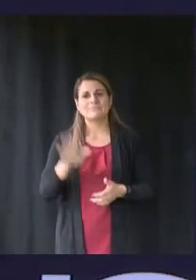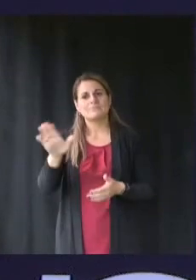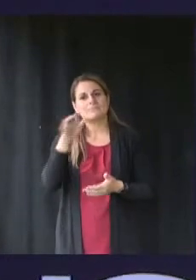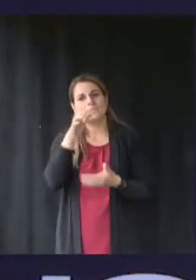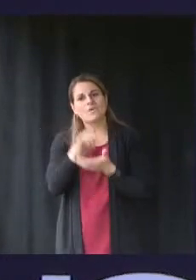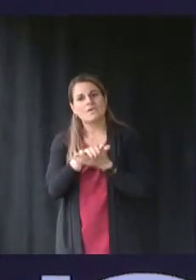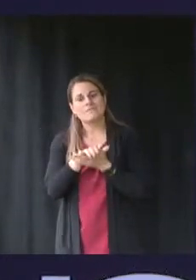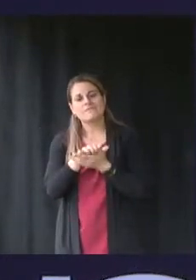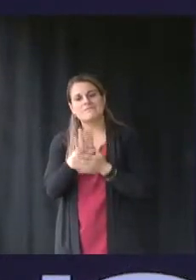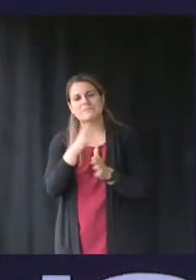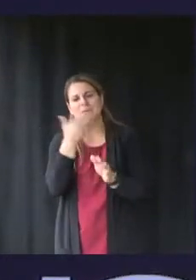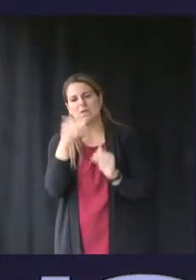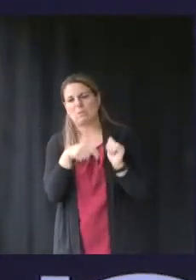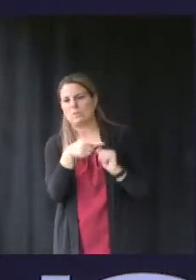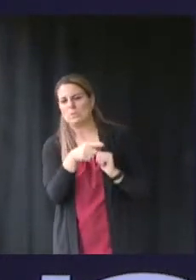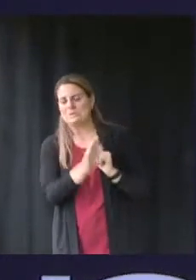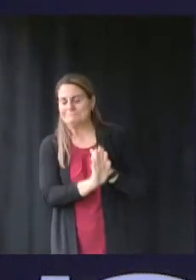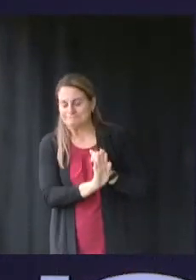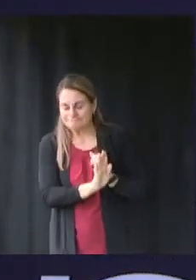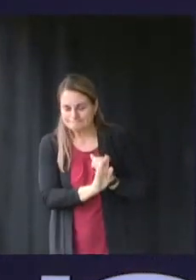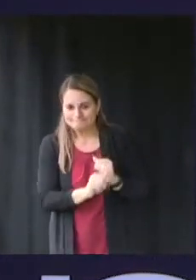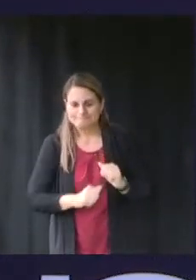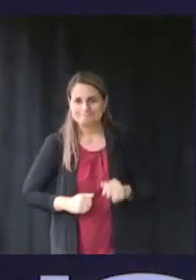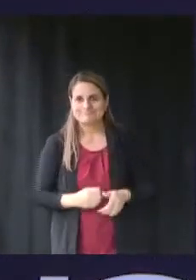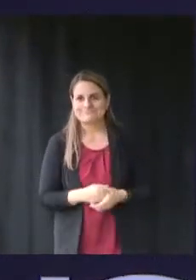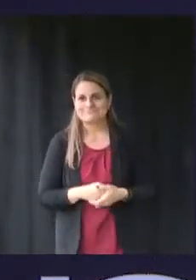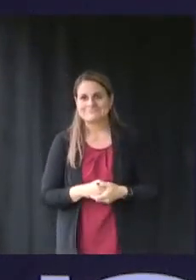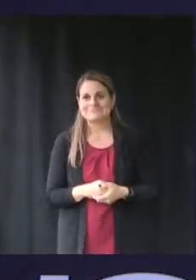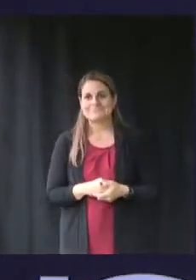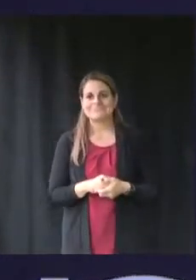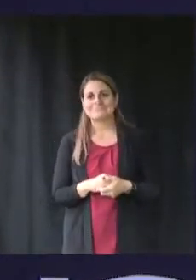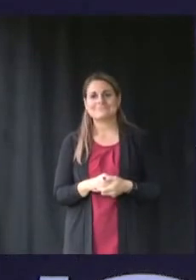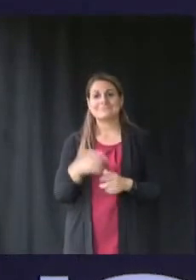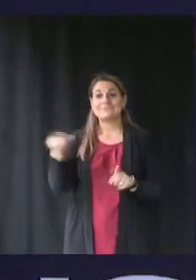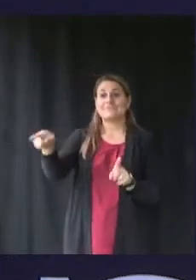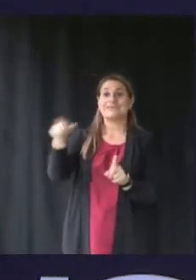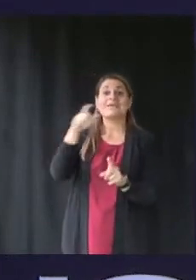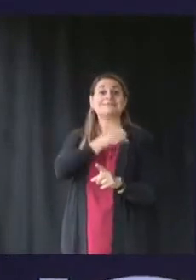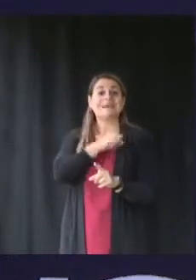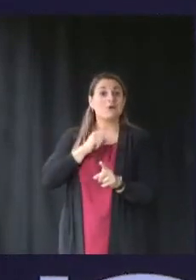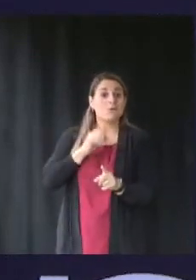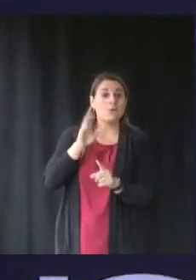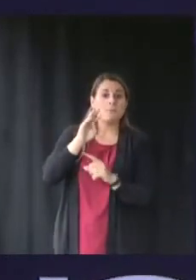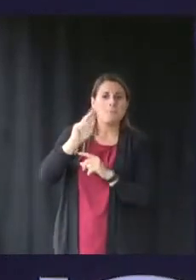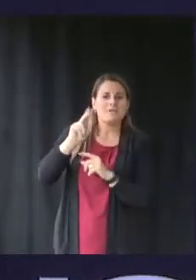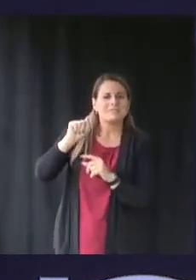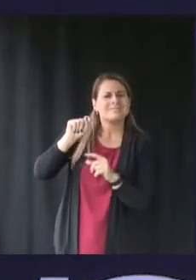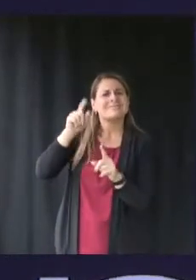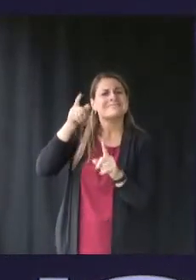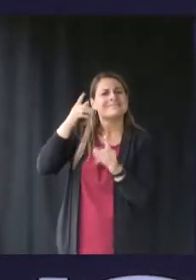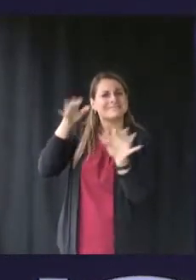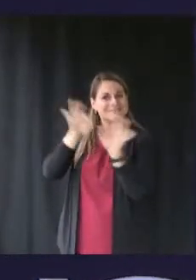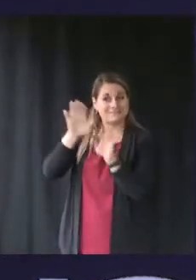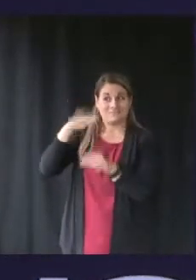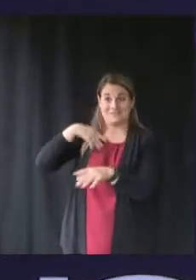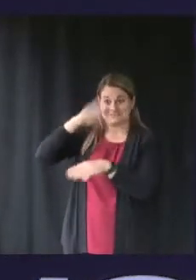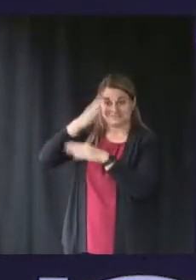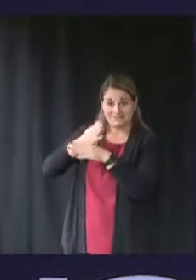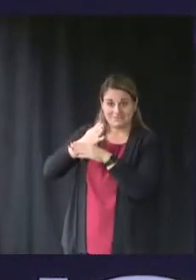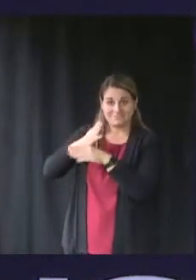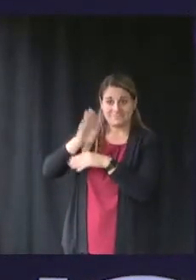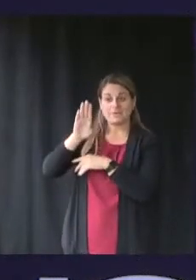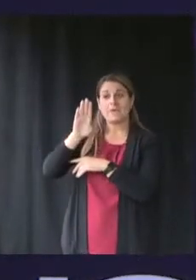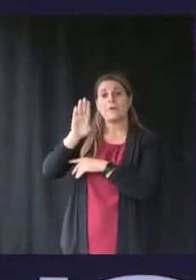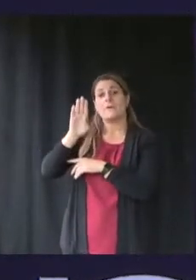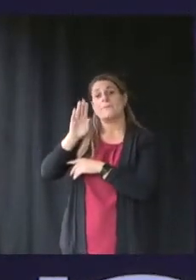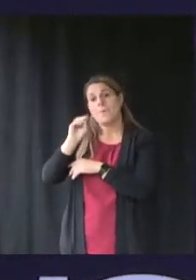And Senator Blumenthal, I mentioned earlier today, I apologize for repeating this, but my son, Beau Biden, who's the one that should be standing here